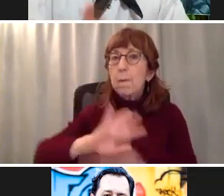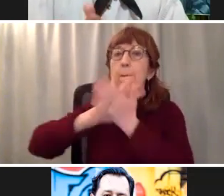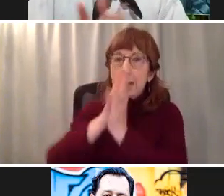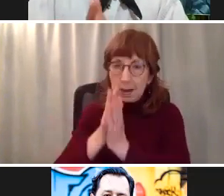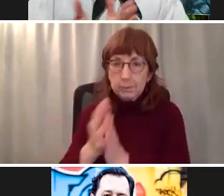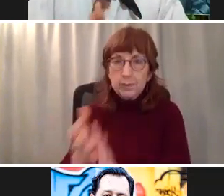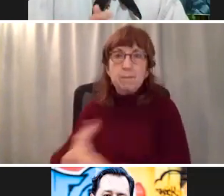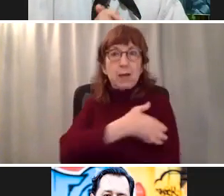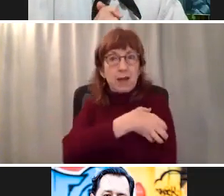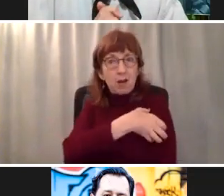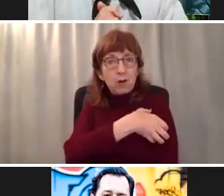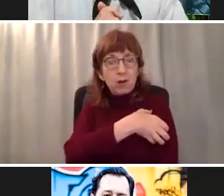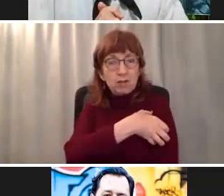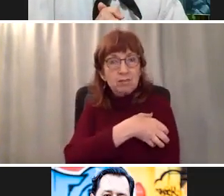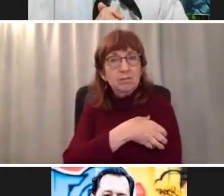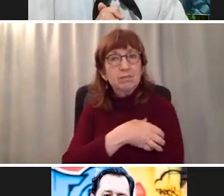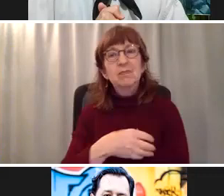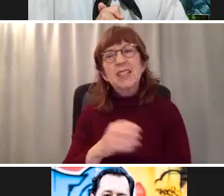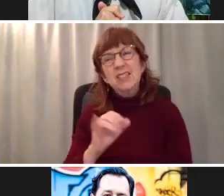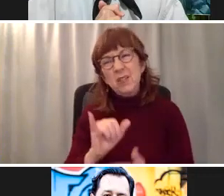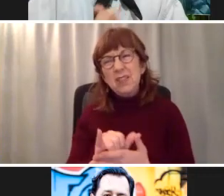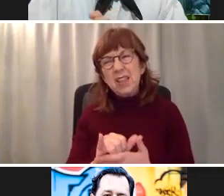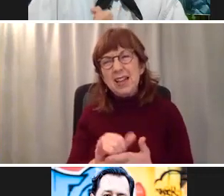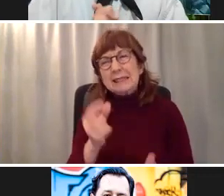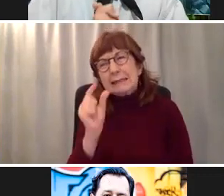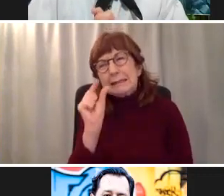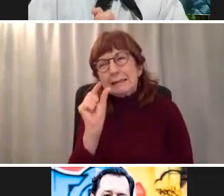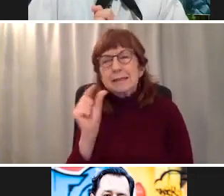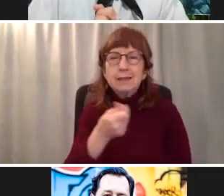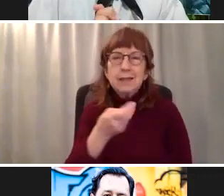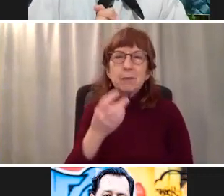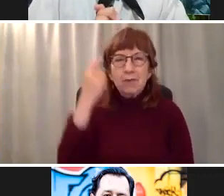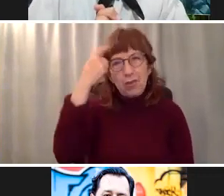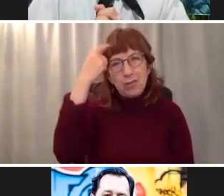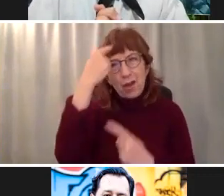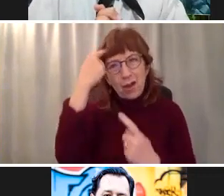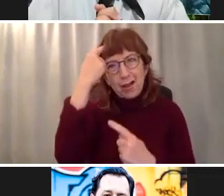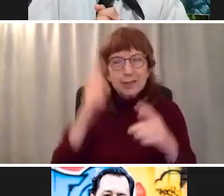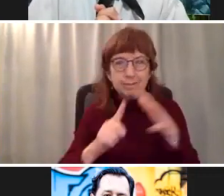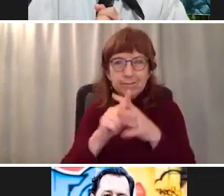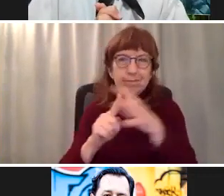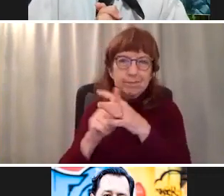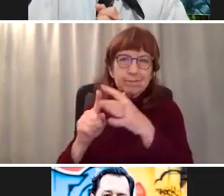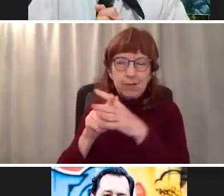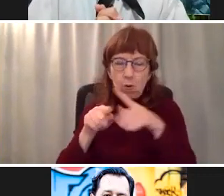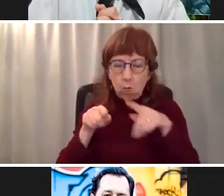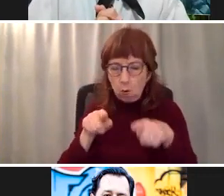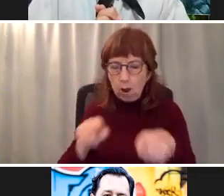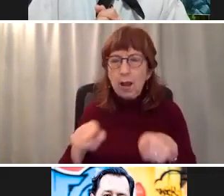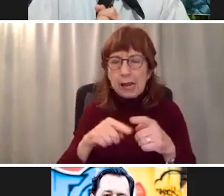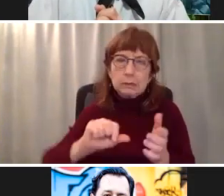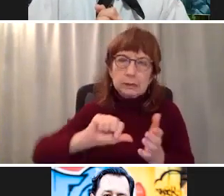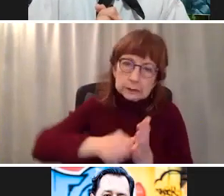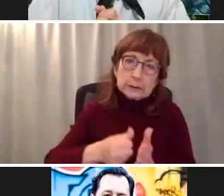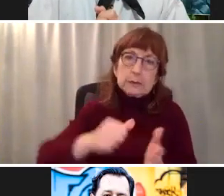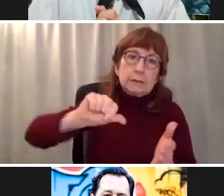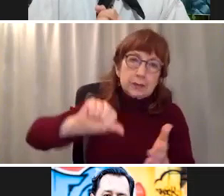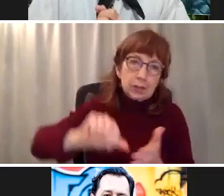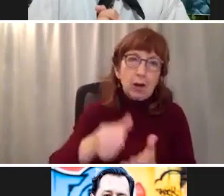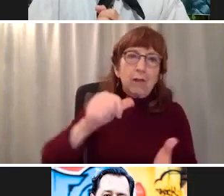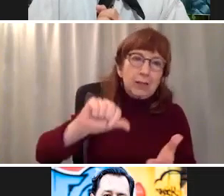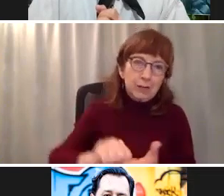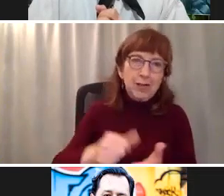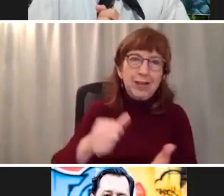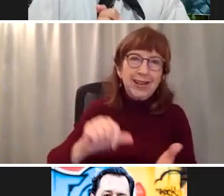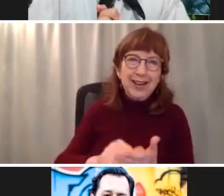So that's a little bit of some of the thoughts that came up while I was carving away all of that white